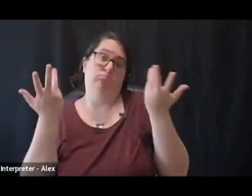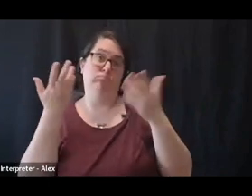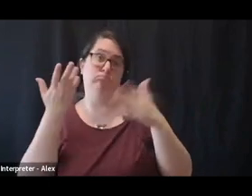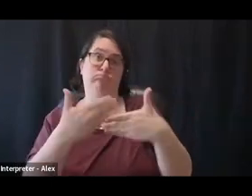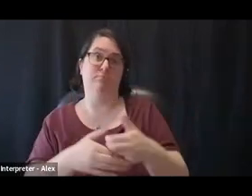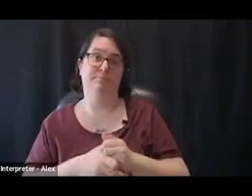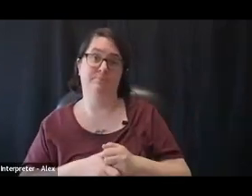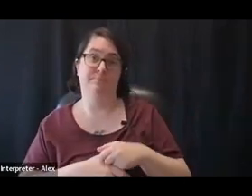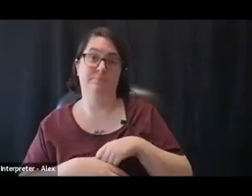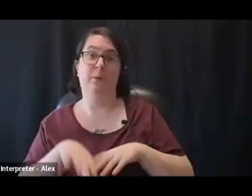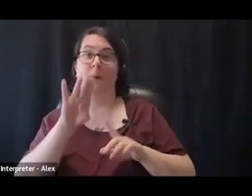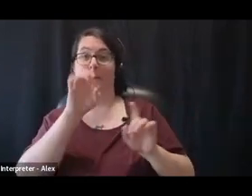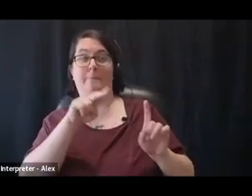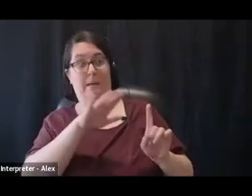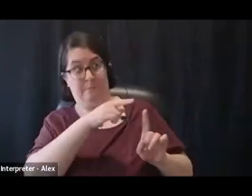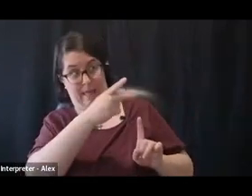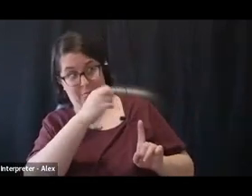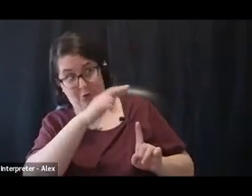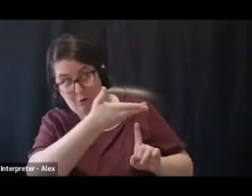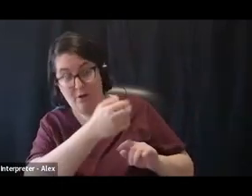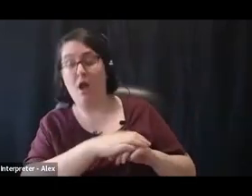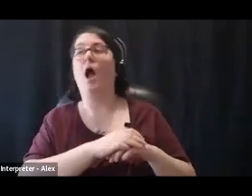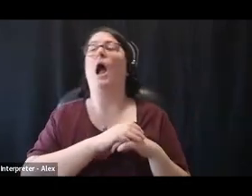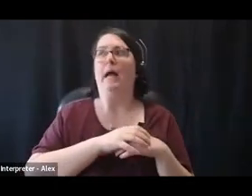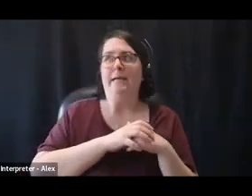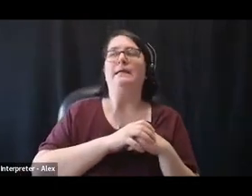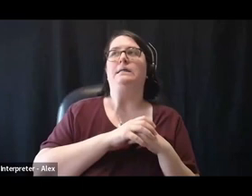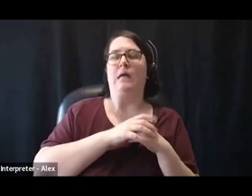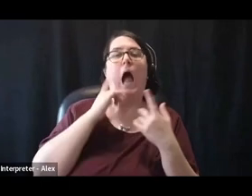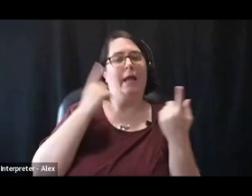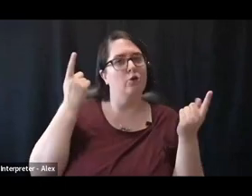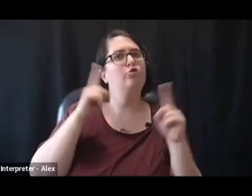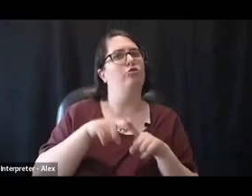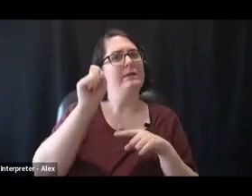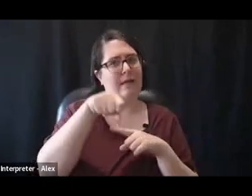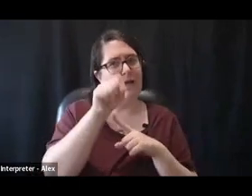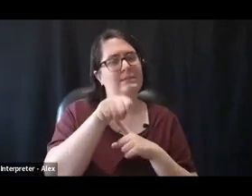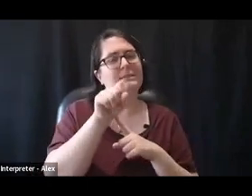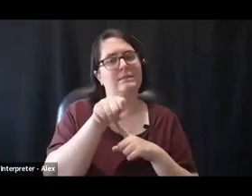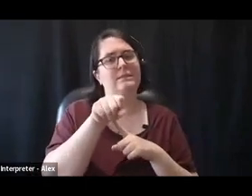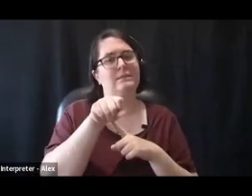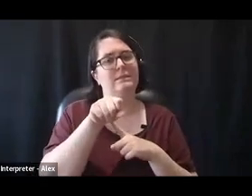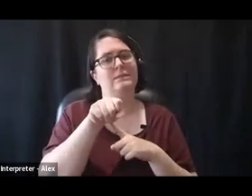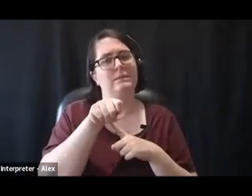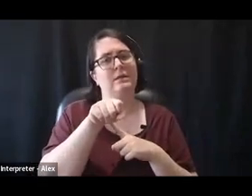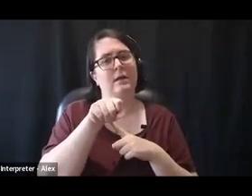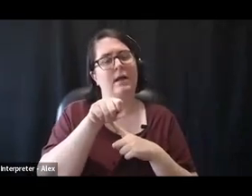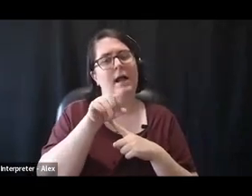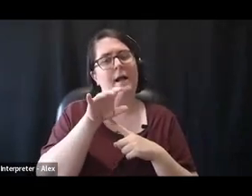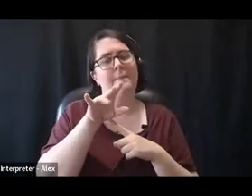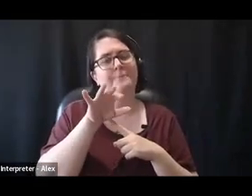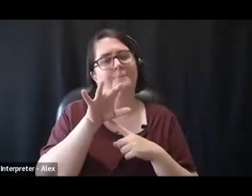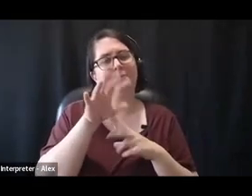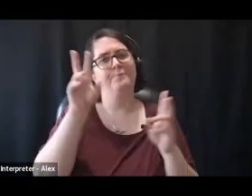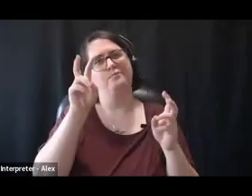I'd like to hear from you, Heather. Yeah, I would very much agree, and with the idea that